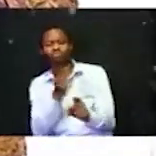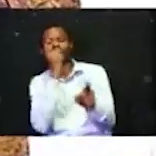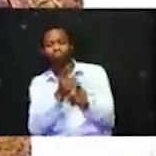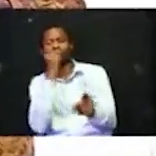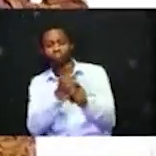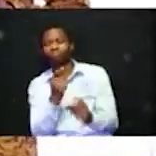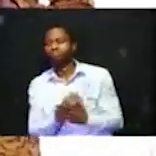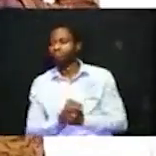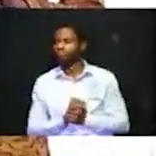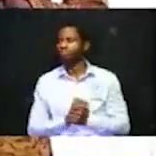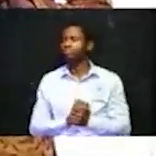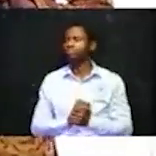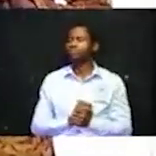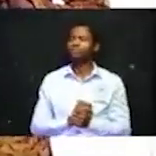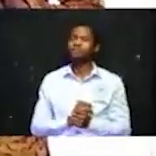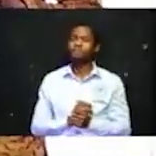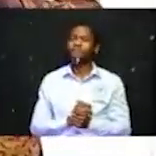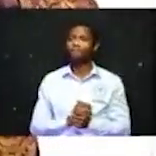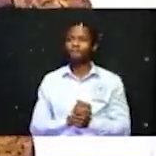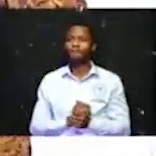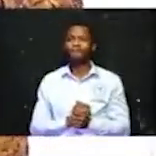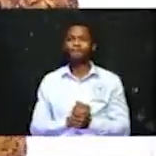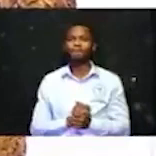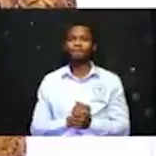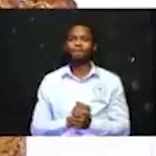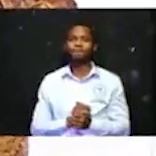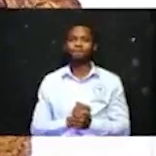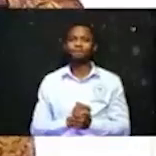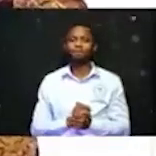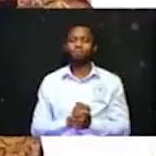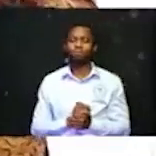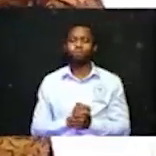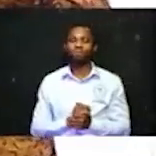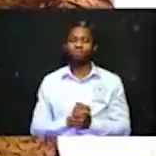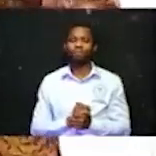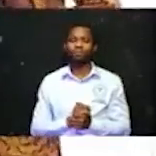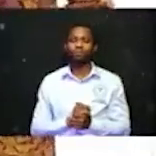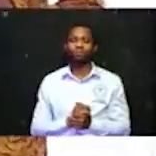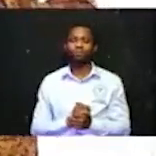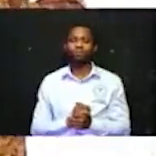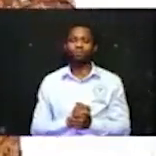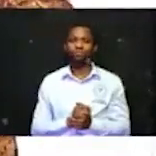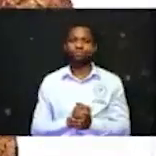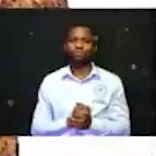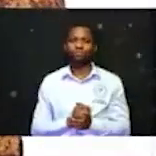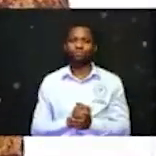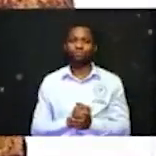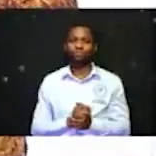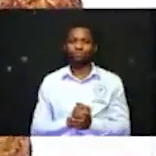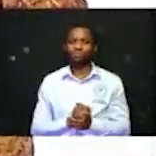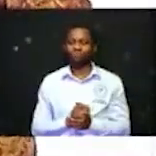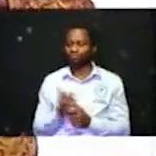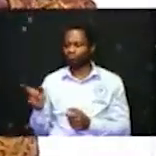nyina na oye mobro hunu adie bebre e ma nkrofo no na obo onyankopon mpae da. Devout